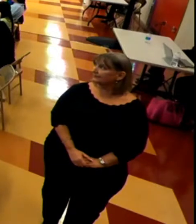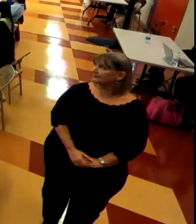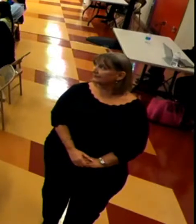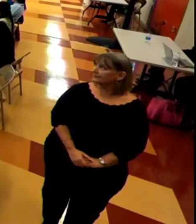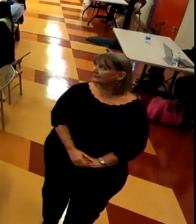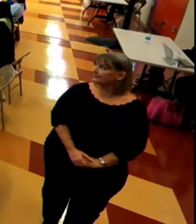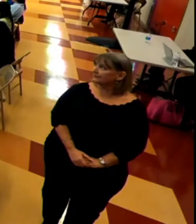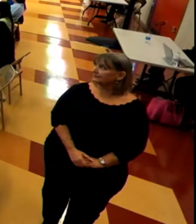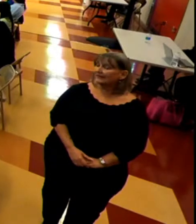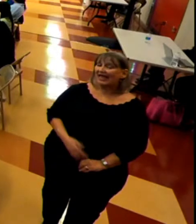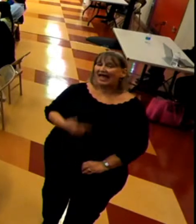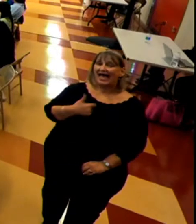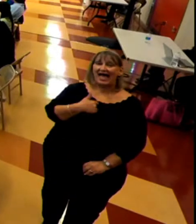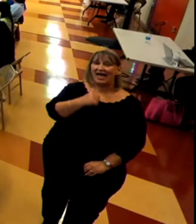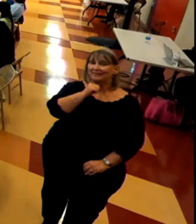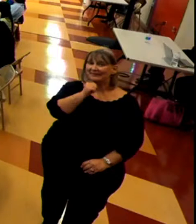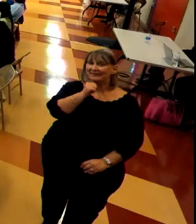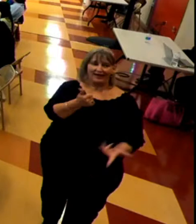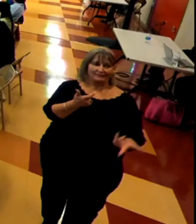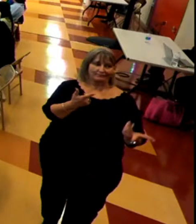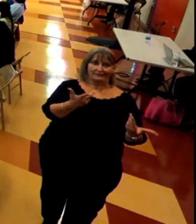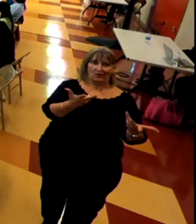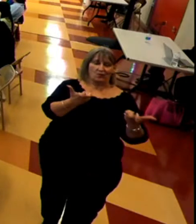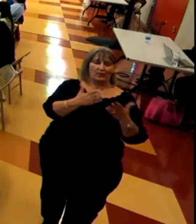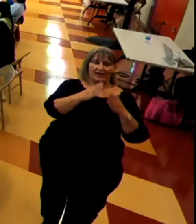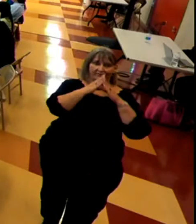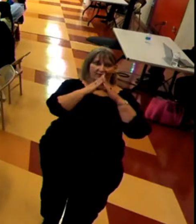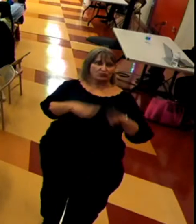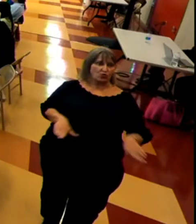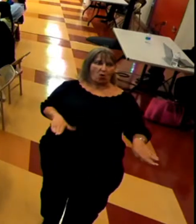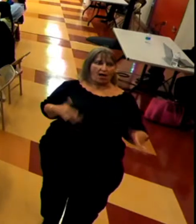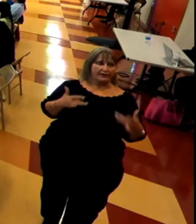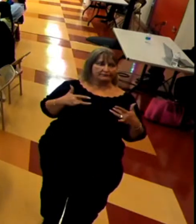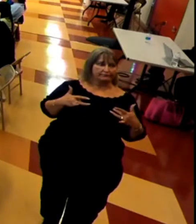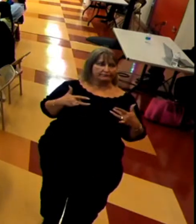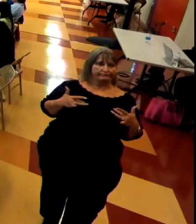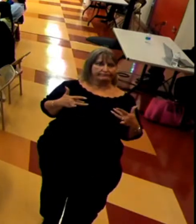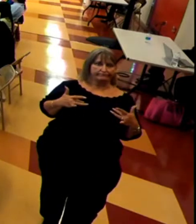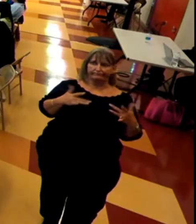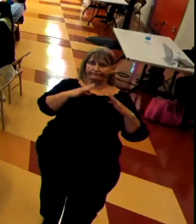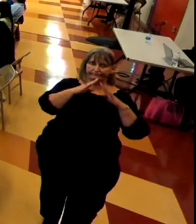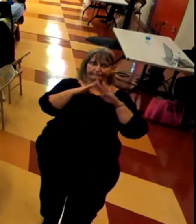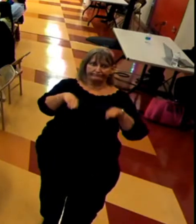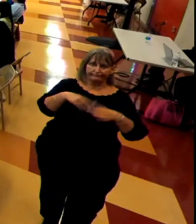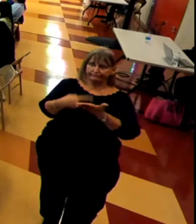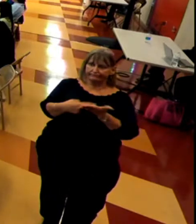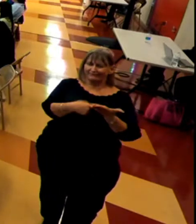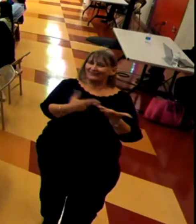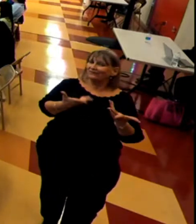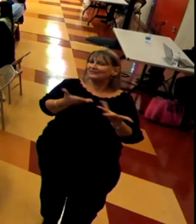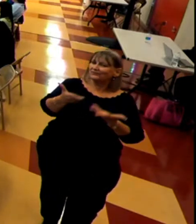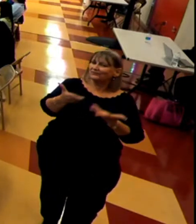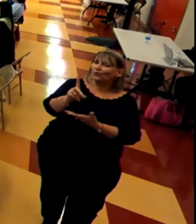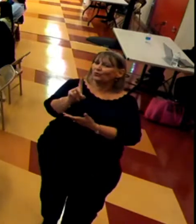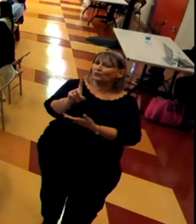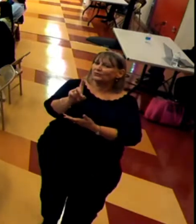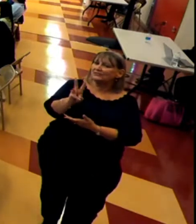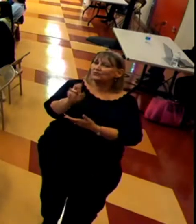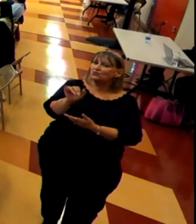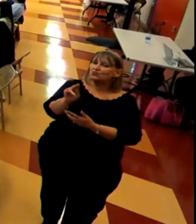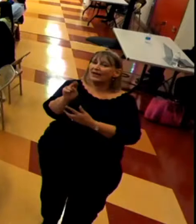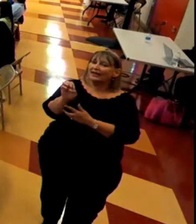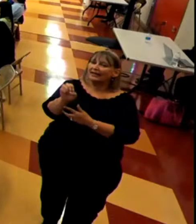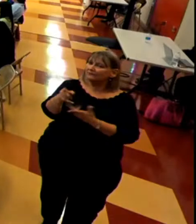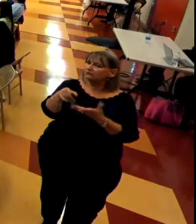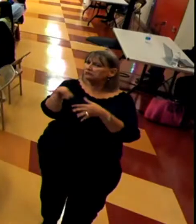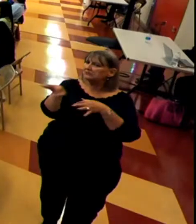I'm not trying to fill dead space here, but Dwayne, what is the event that is in Sunken Gardens? Taste of New